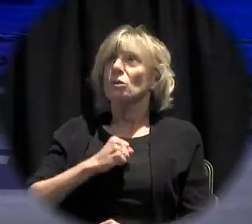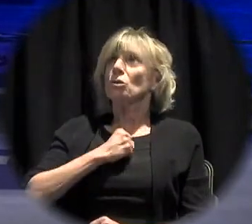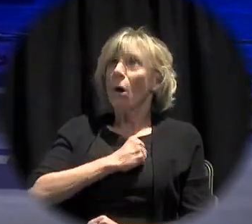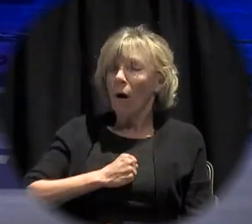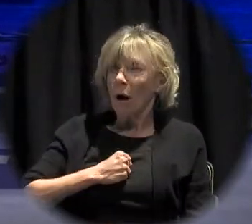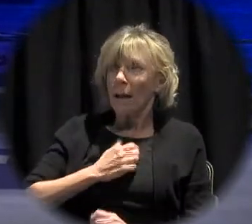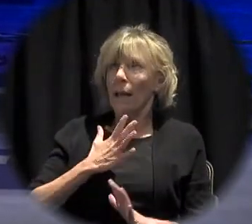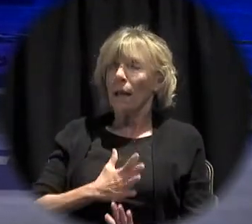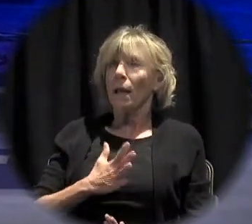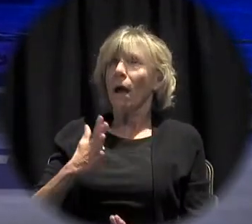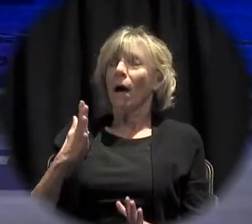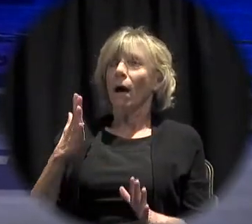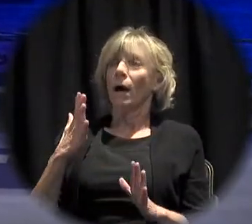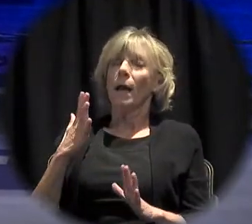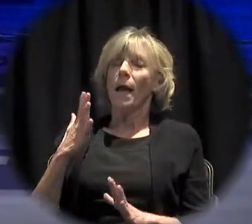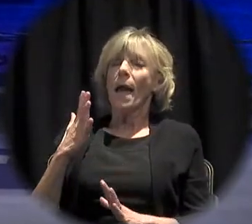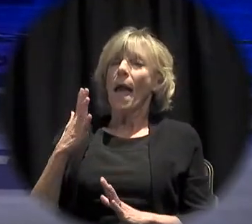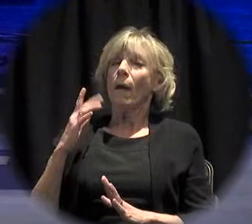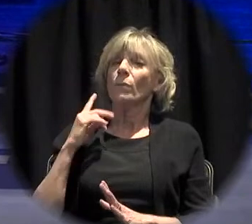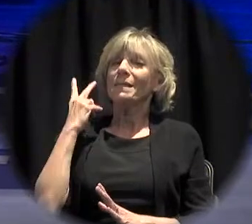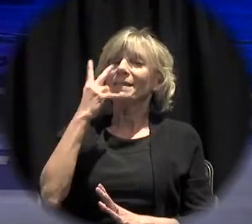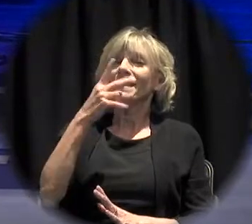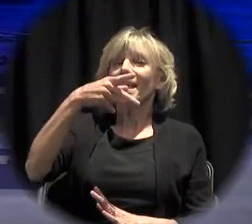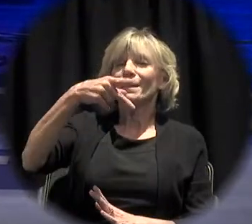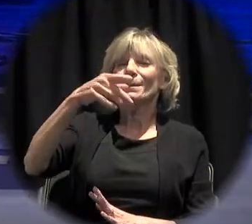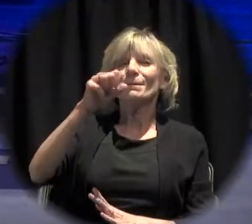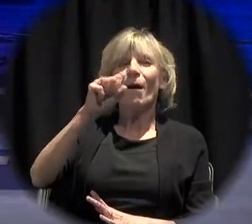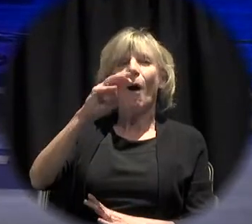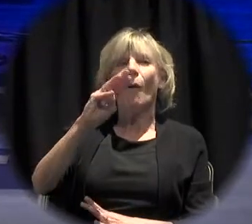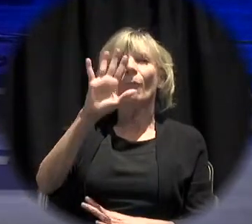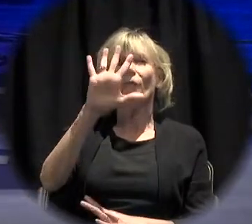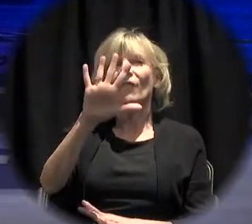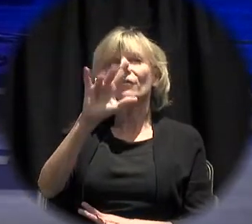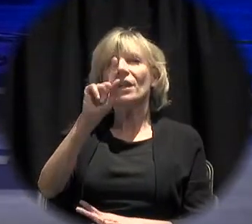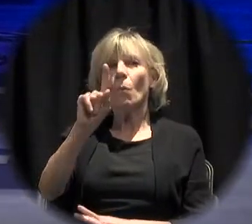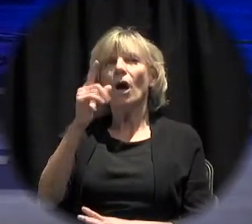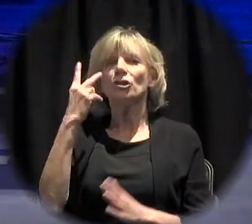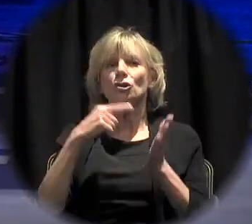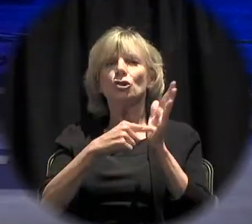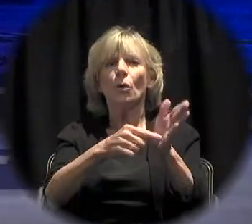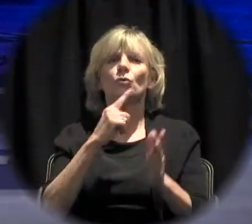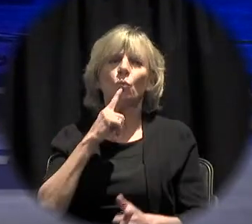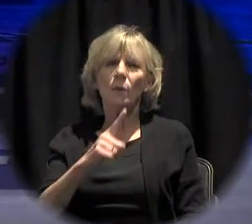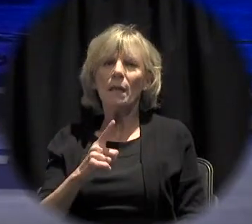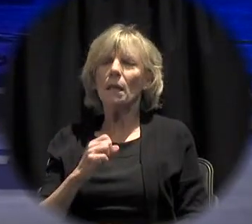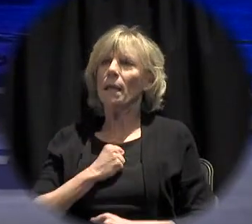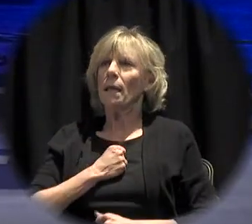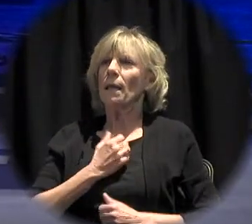he had in the completeness of God's forgiveness in Psalm 32.